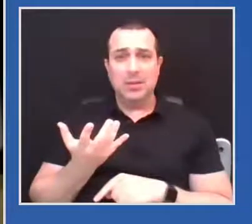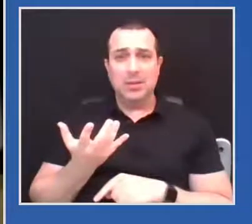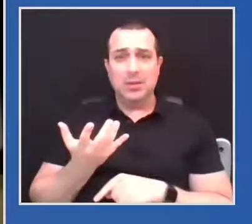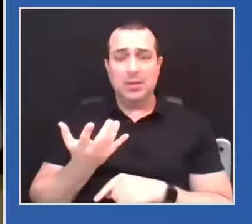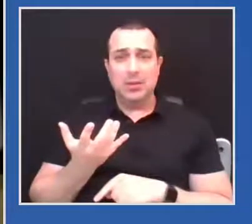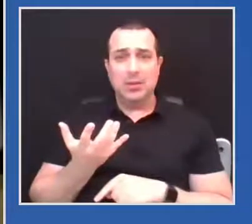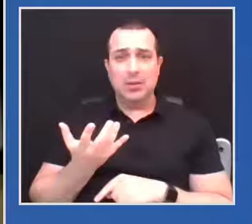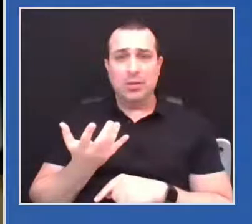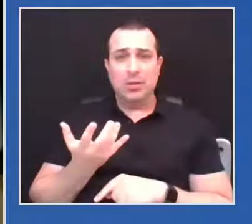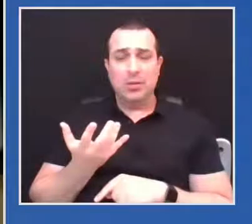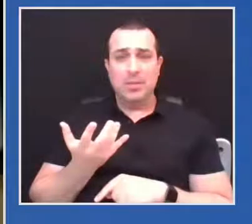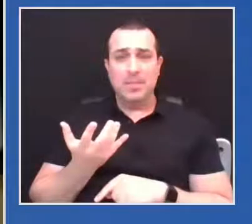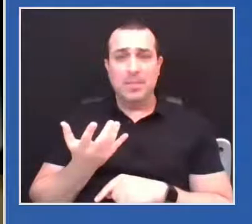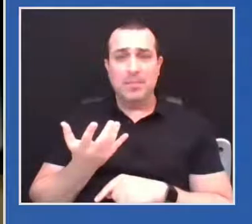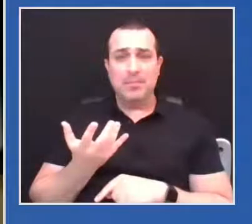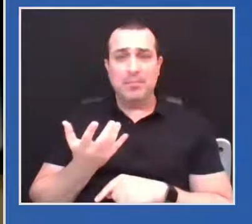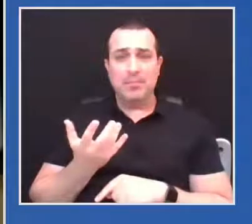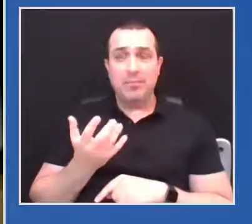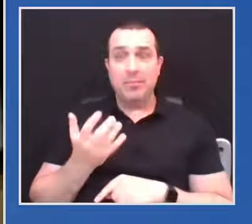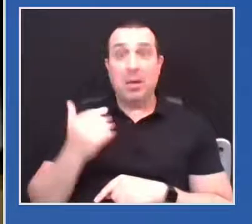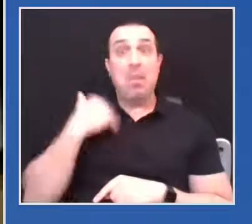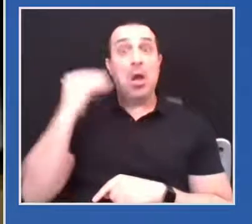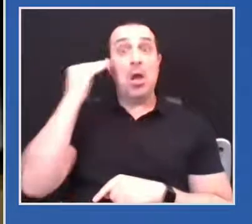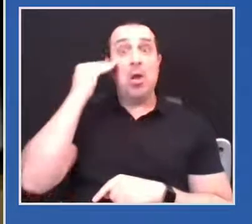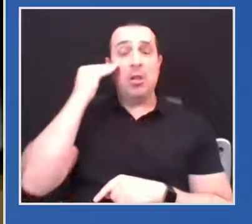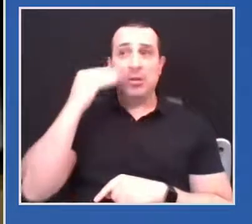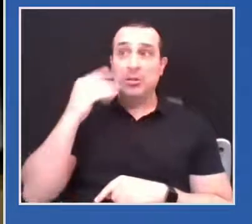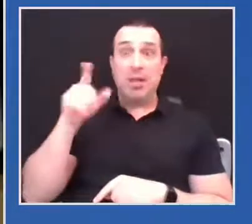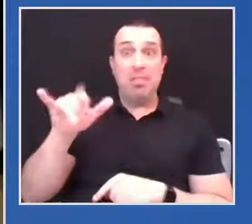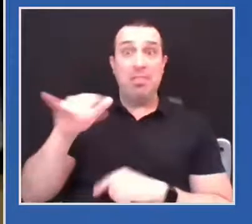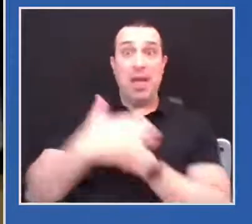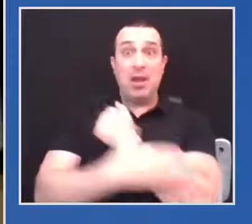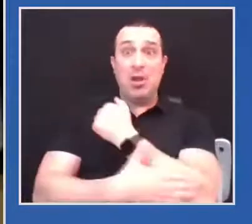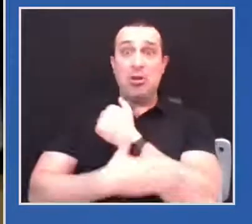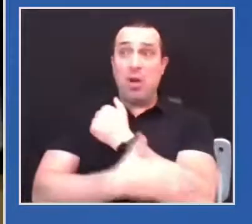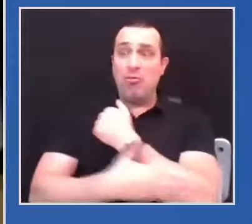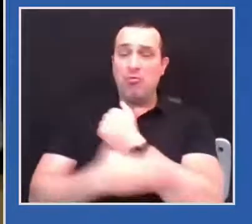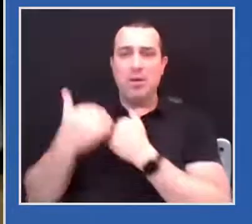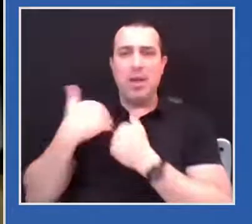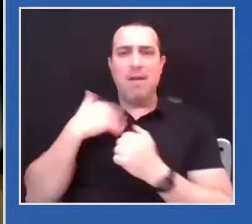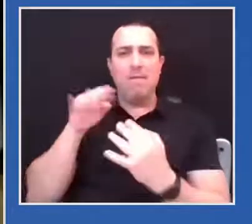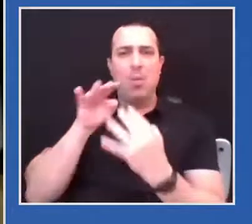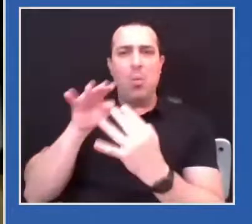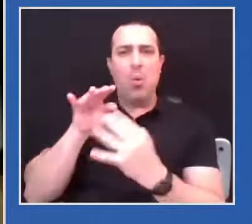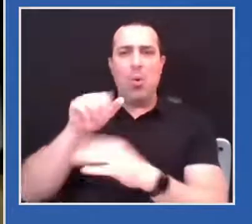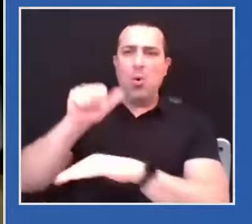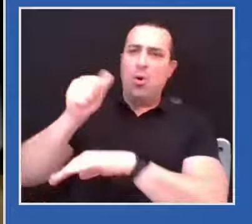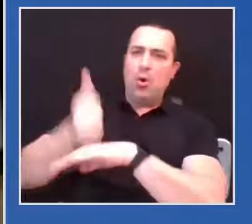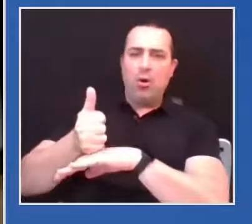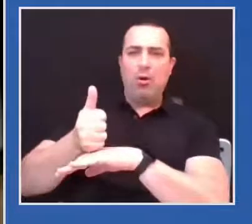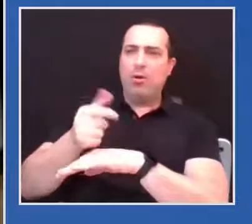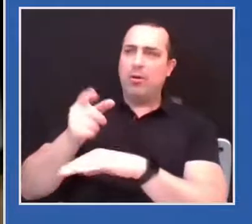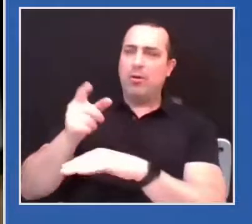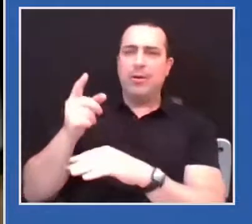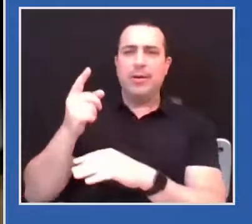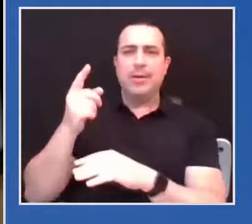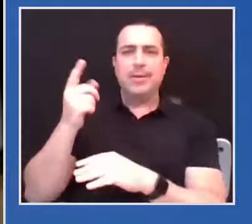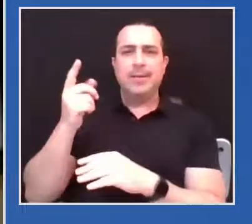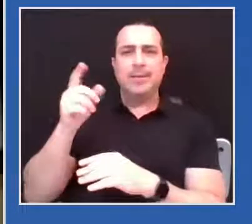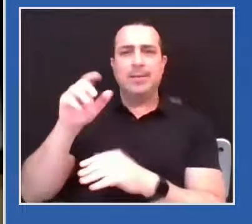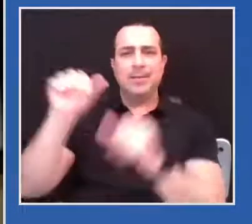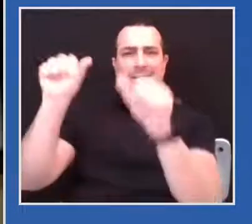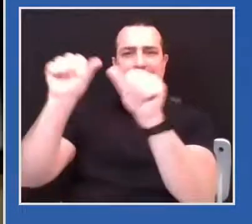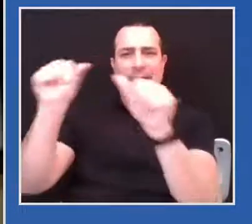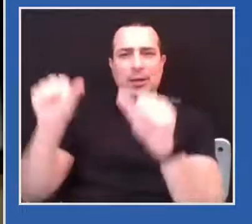monument and a major highway in that country named after him for his contributions, helping them set up their